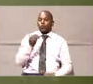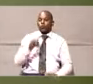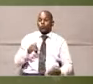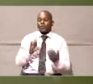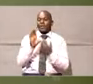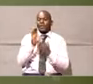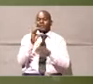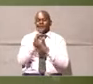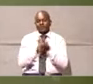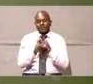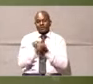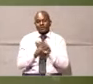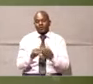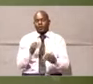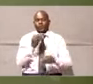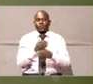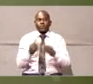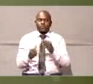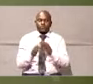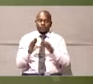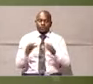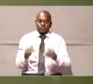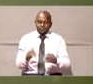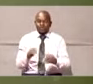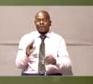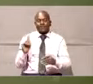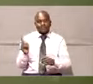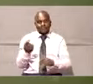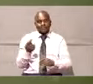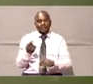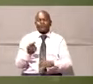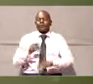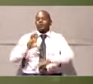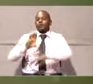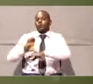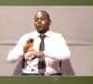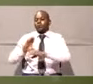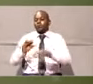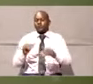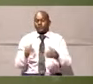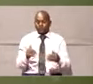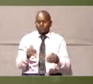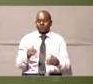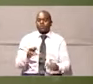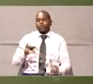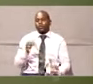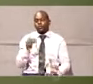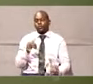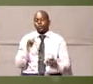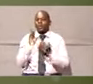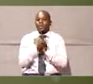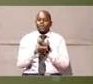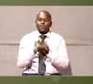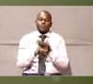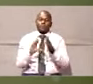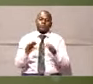was built around 1927 and it is the pioneer basilica south of the Sahara. Though Yumbe